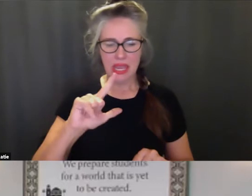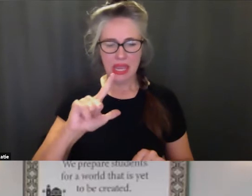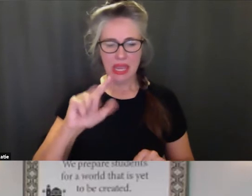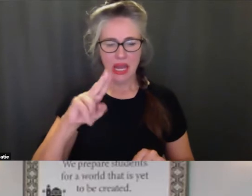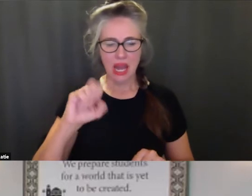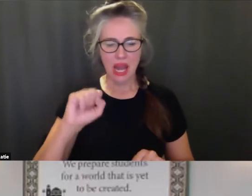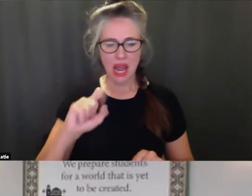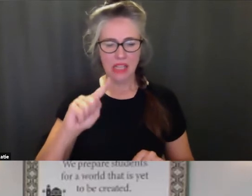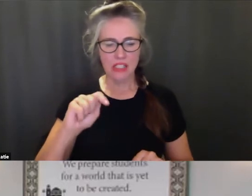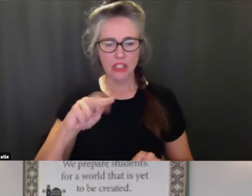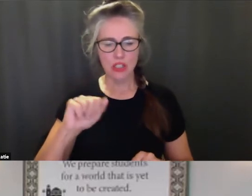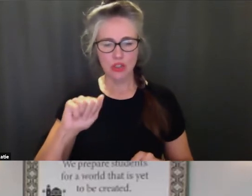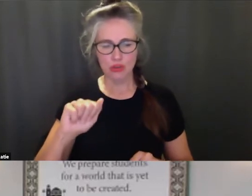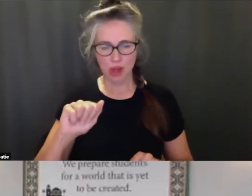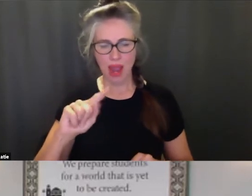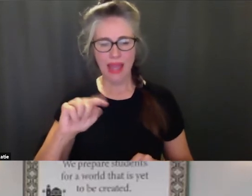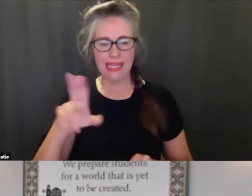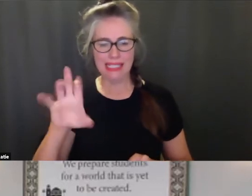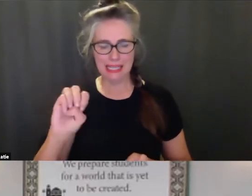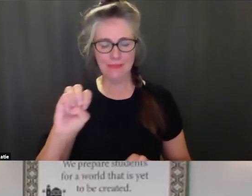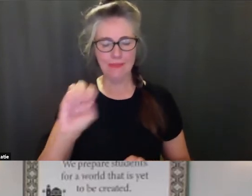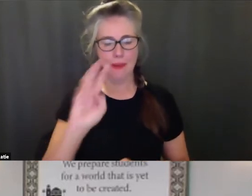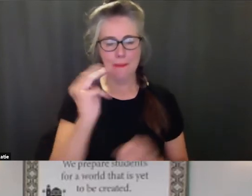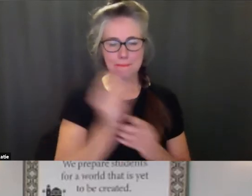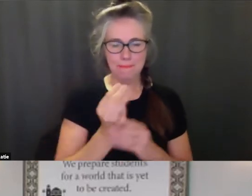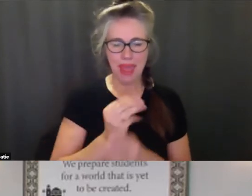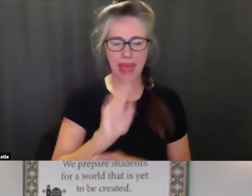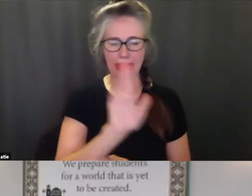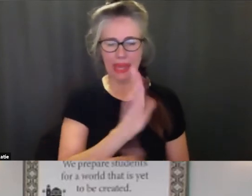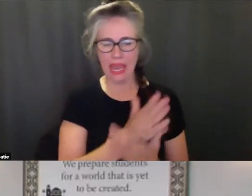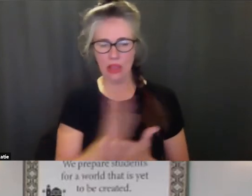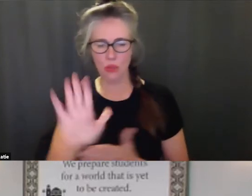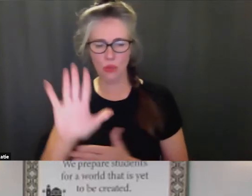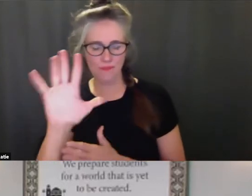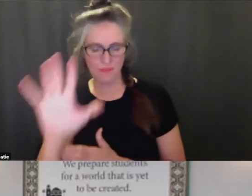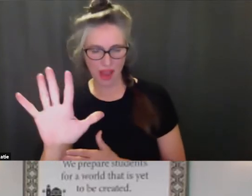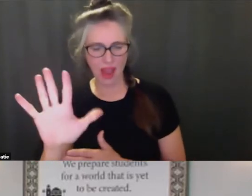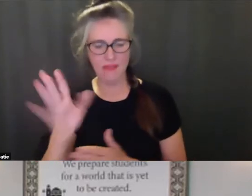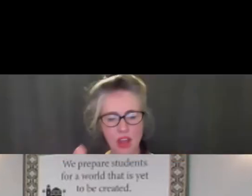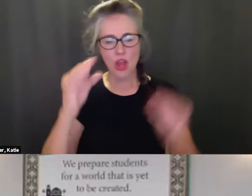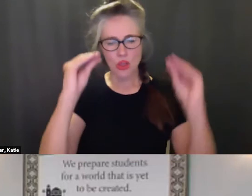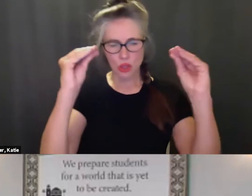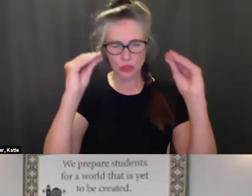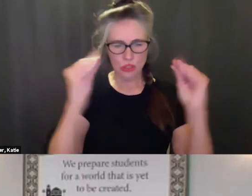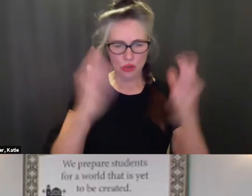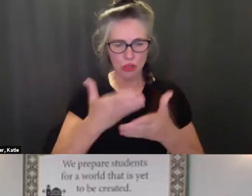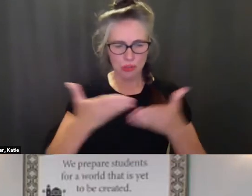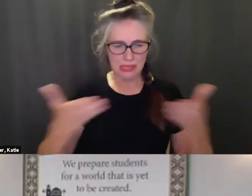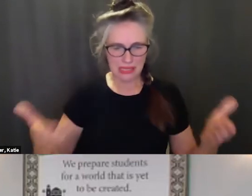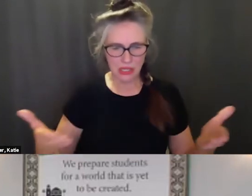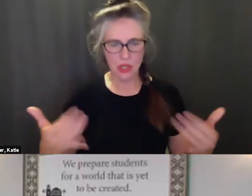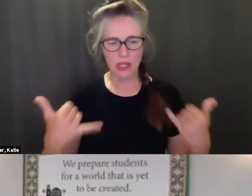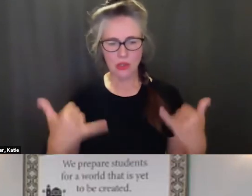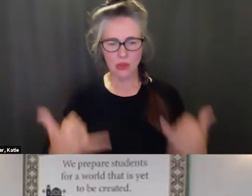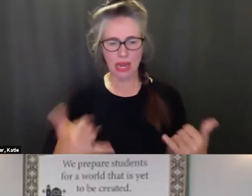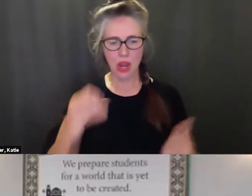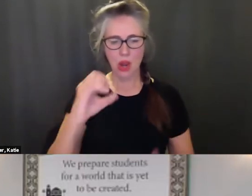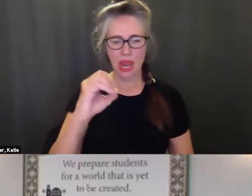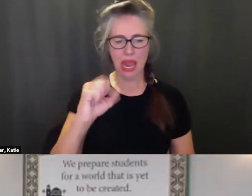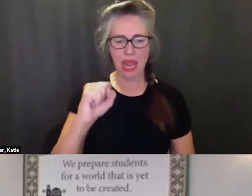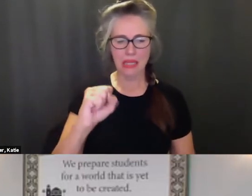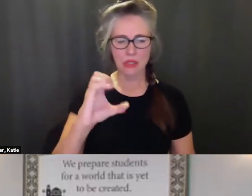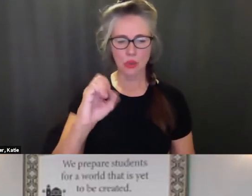materials. I'll turn this over, I think, to, don't see them yet, but to Ms. Escobedo and Ms. Loffridge.